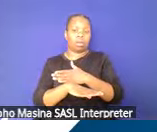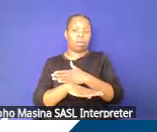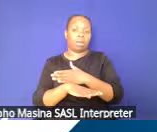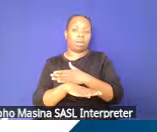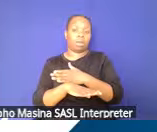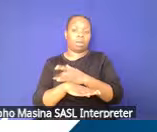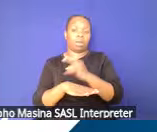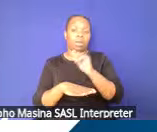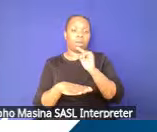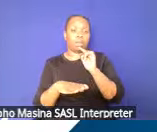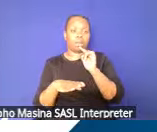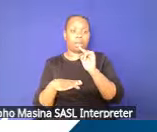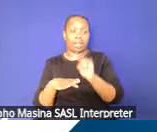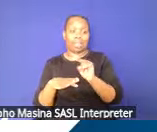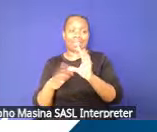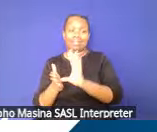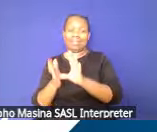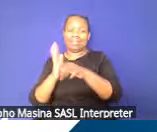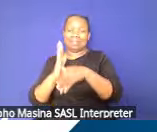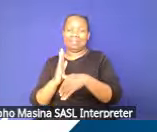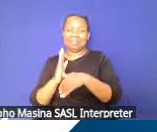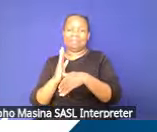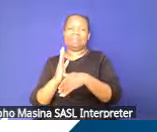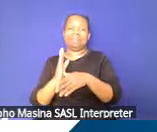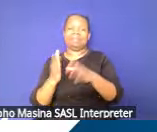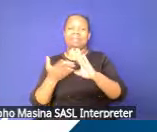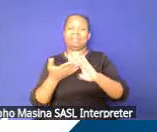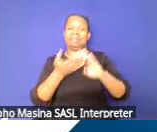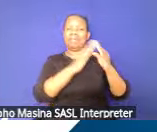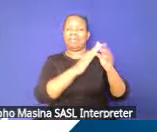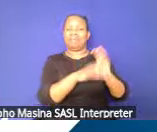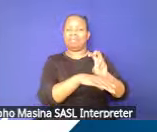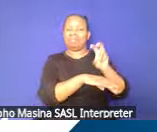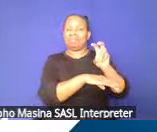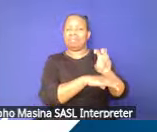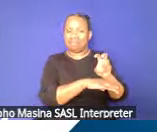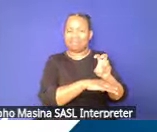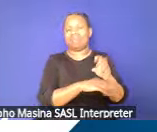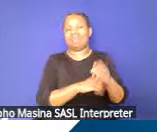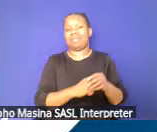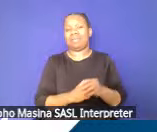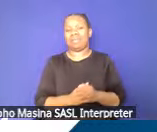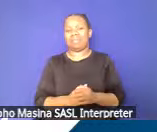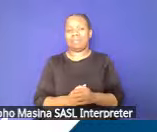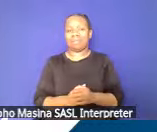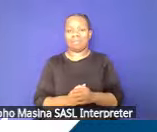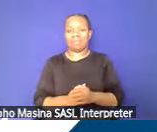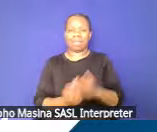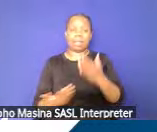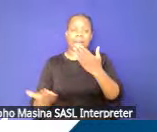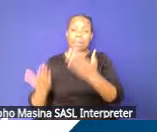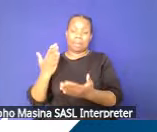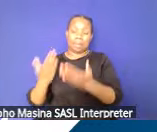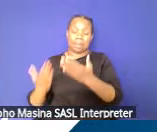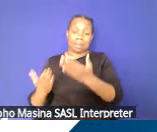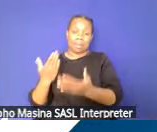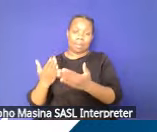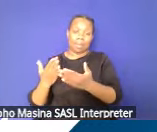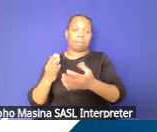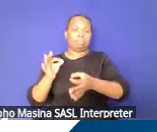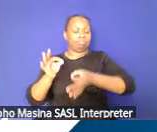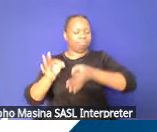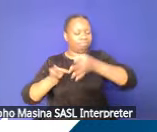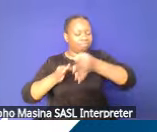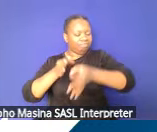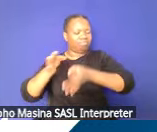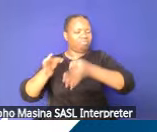psychiatric disability community jumps up and down, maybe I should just explain why